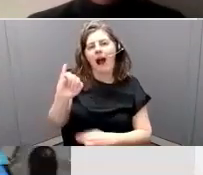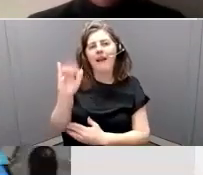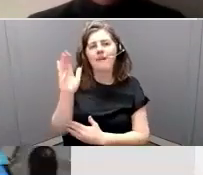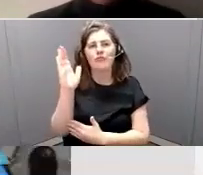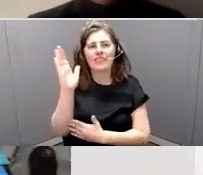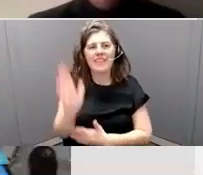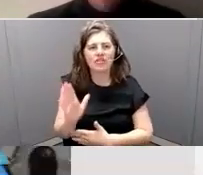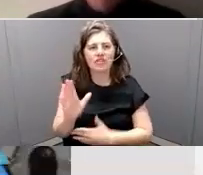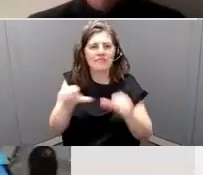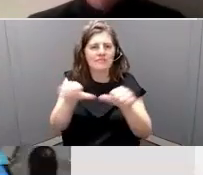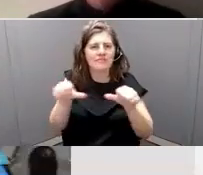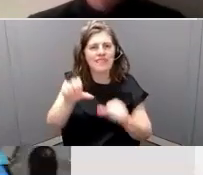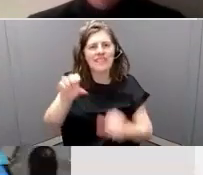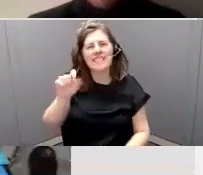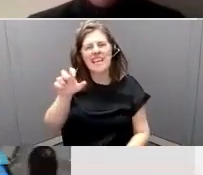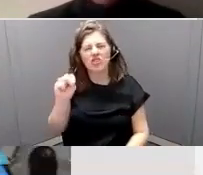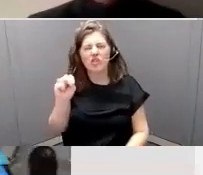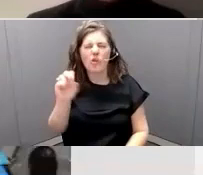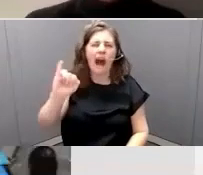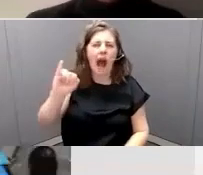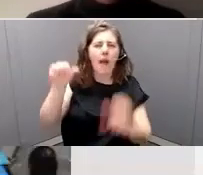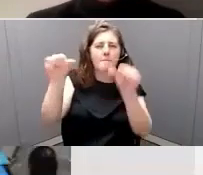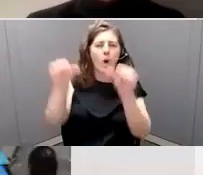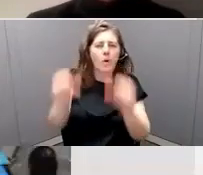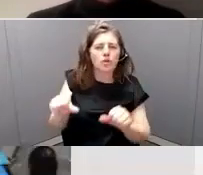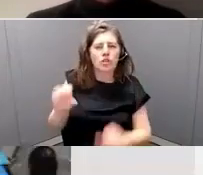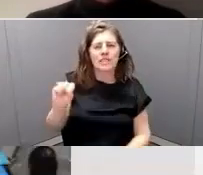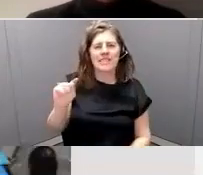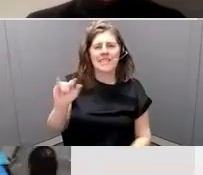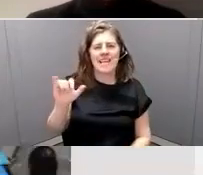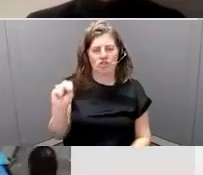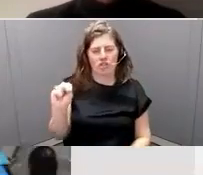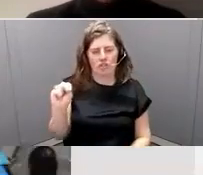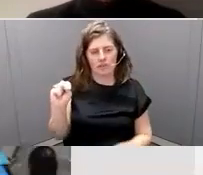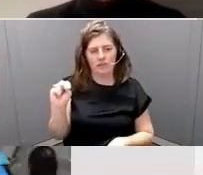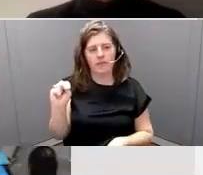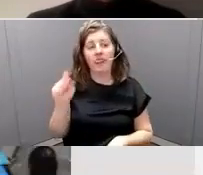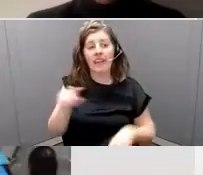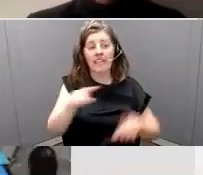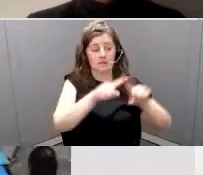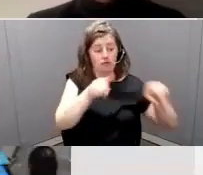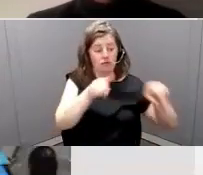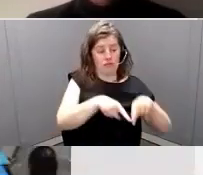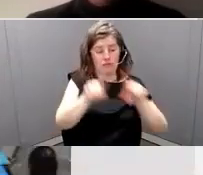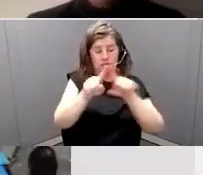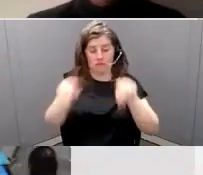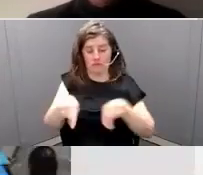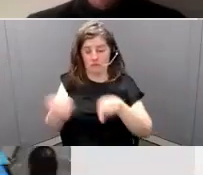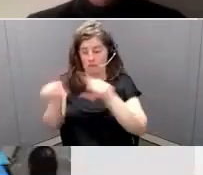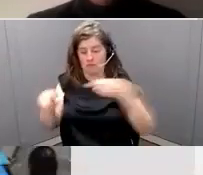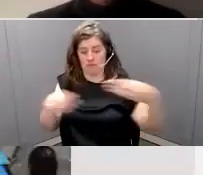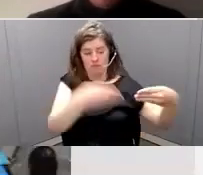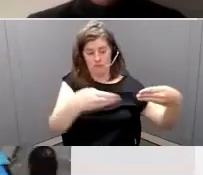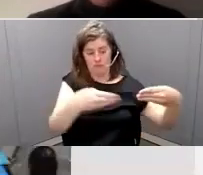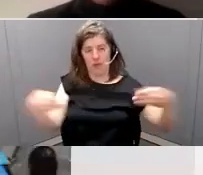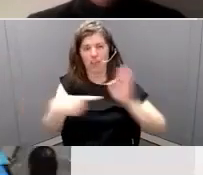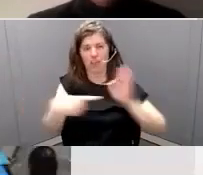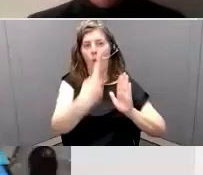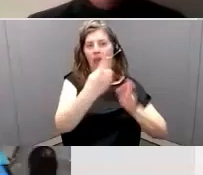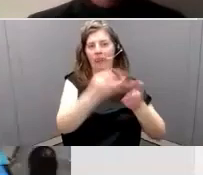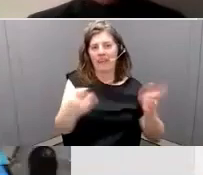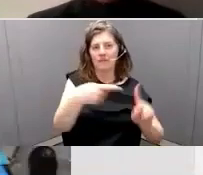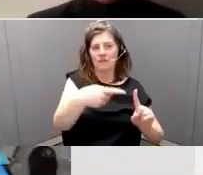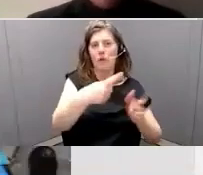iPresentation stations or iPoster stations. Now, these screens show one thing, and that is